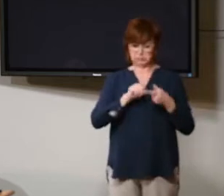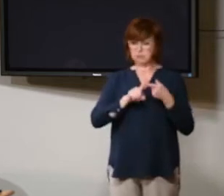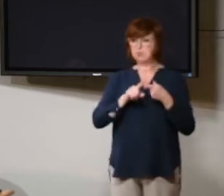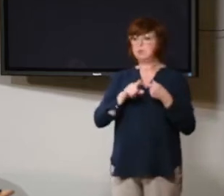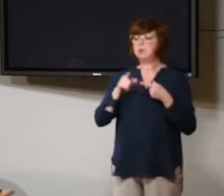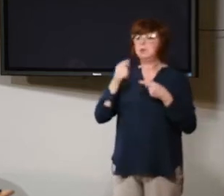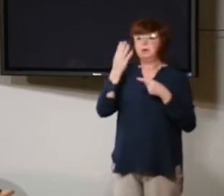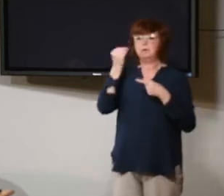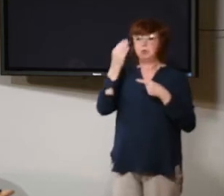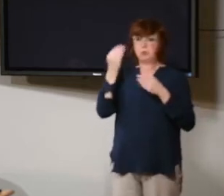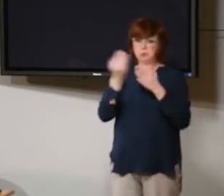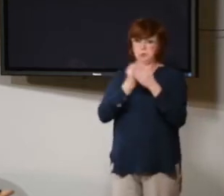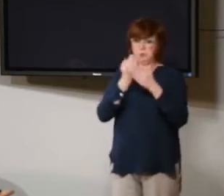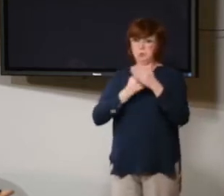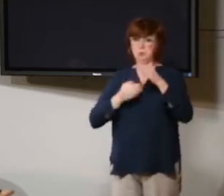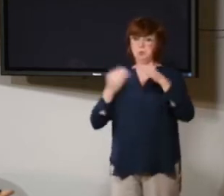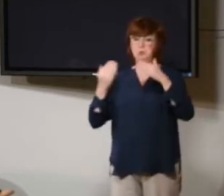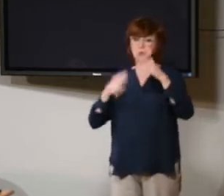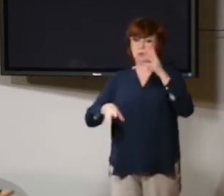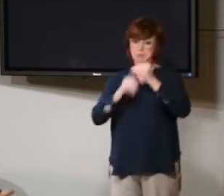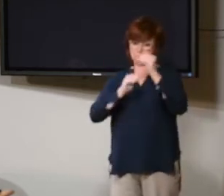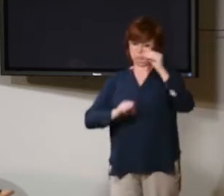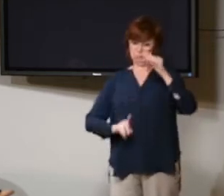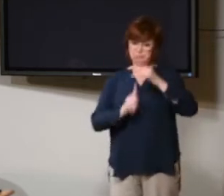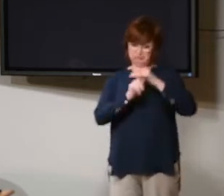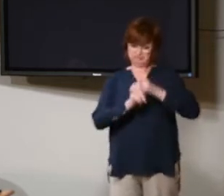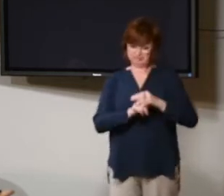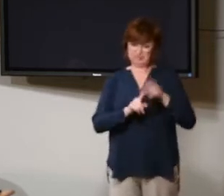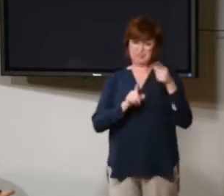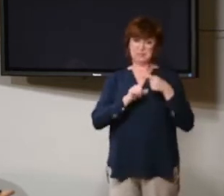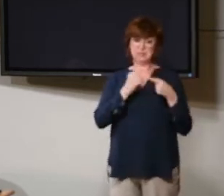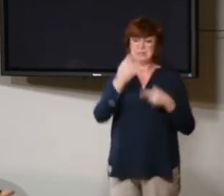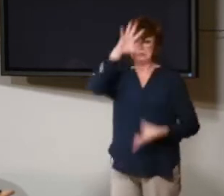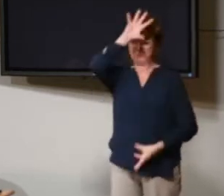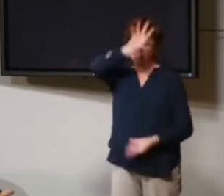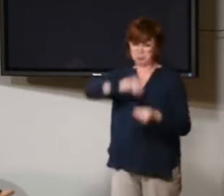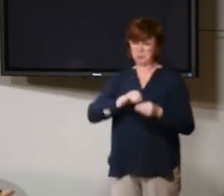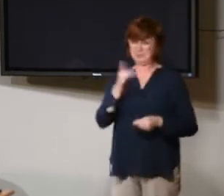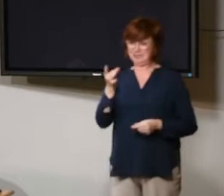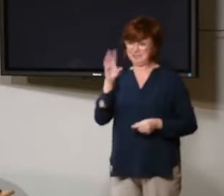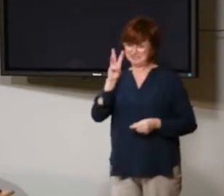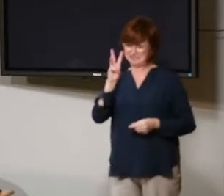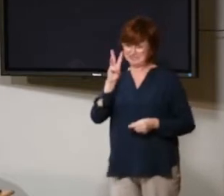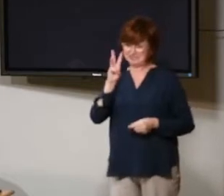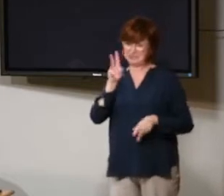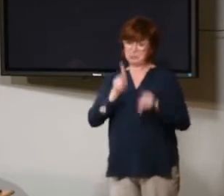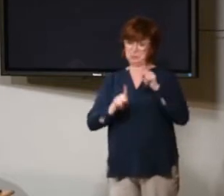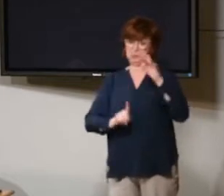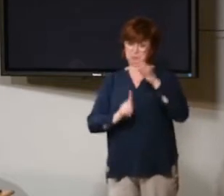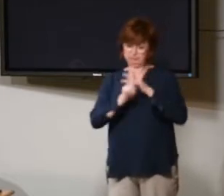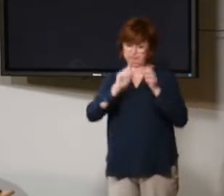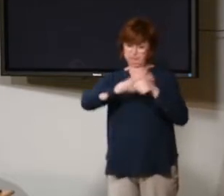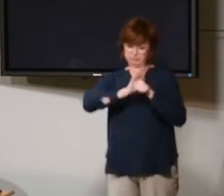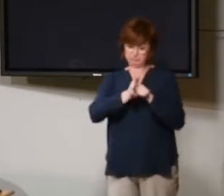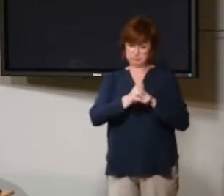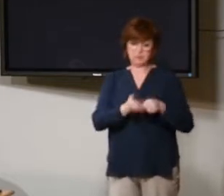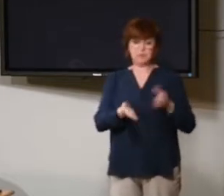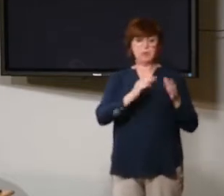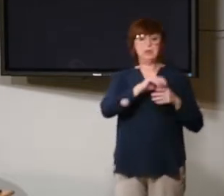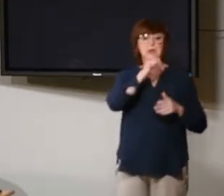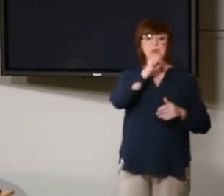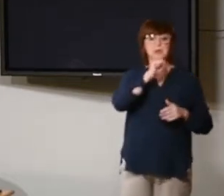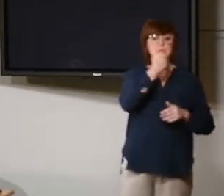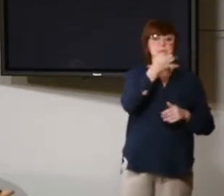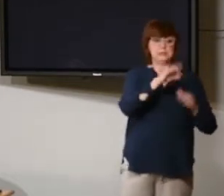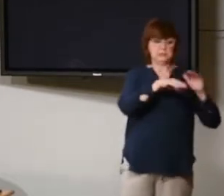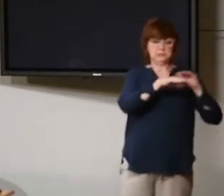reported since yesterday. Investigations are ongoing. The provincial total now is 86. 4 are 19 years of age and